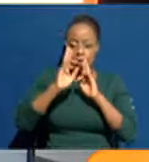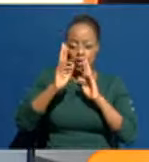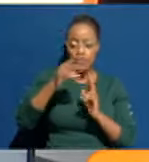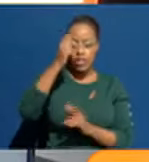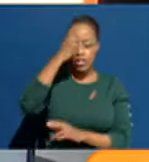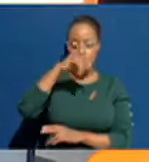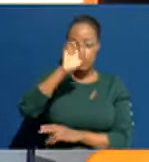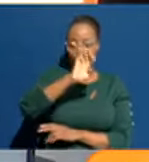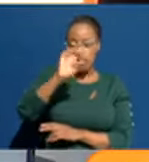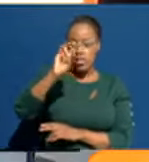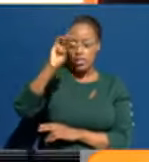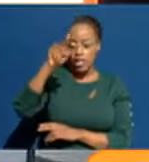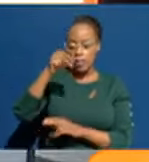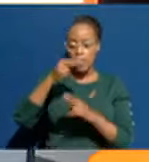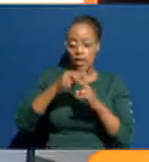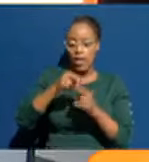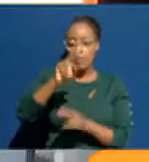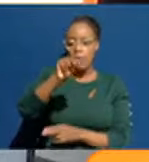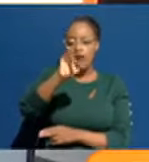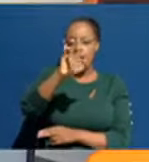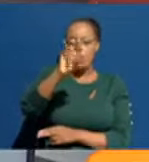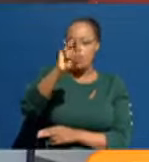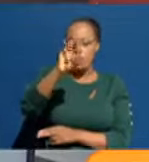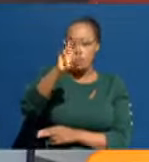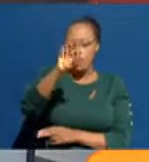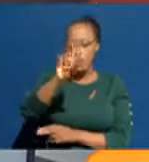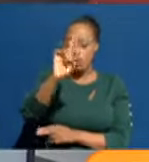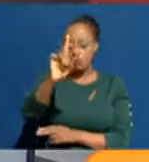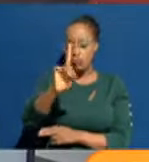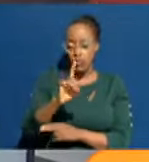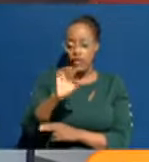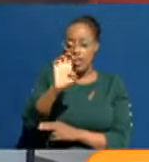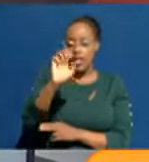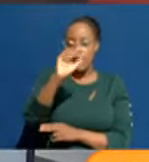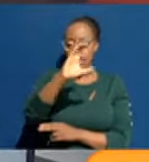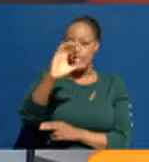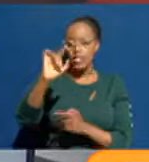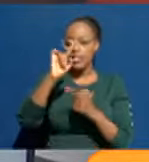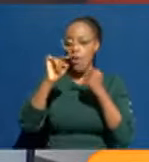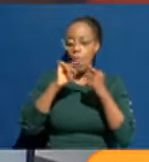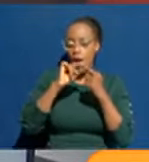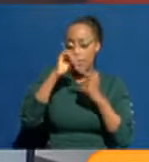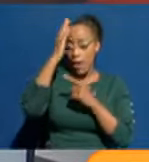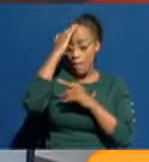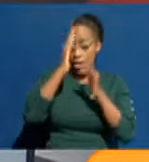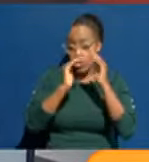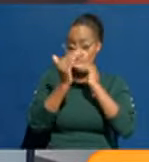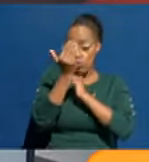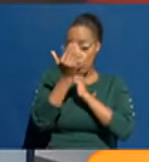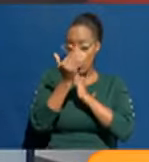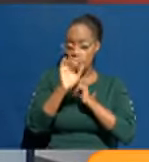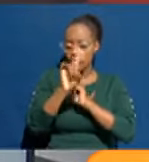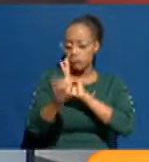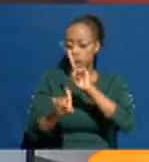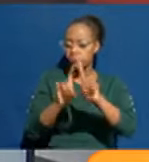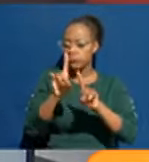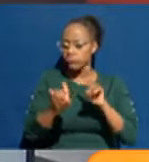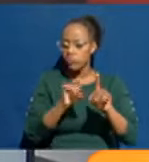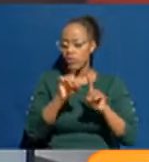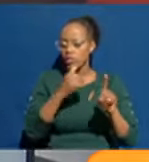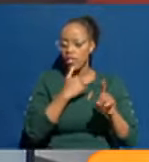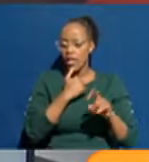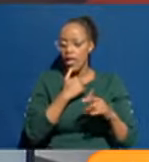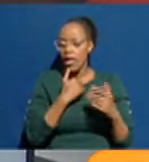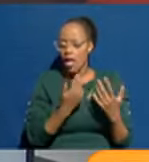Kitui East Member of Parliament Nimrod Mbai appeared before the Ethics and Anti-Corruption Commission on Monday morning for questioning regarding his alleged assault